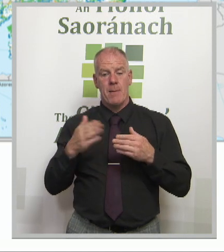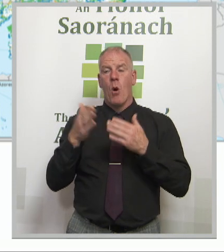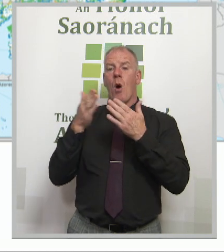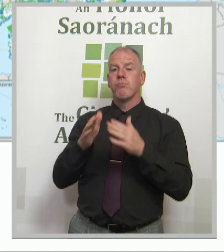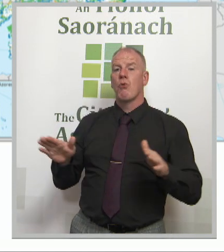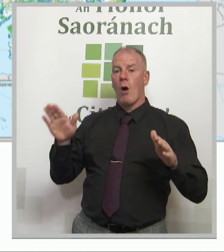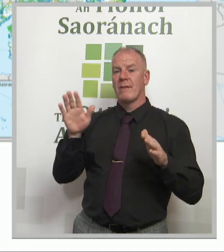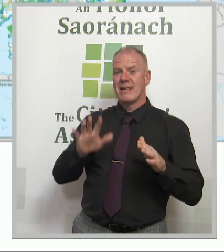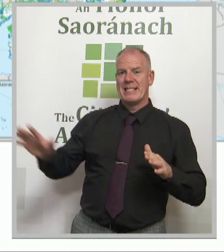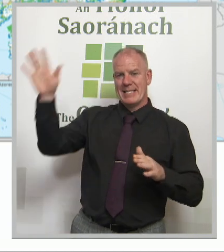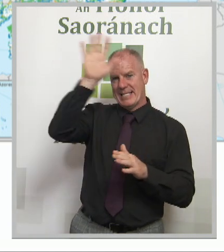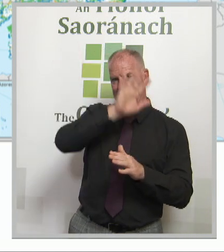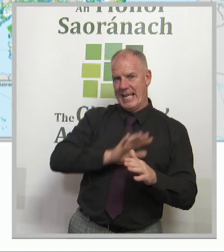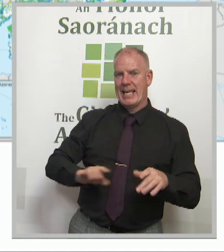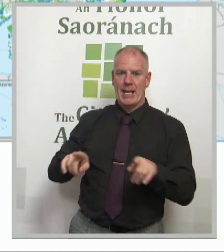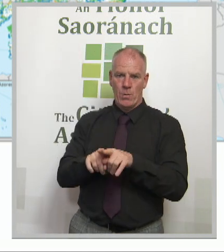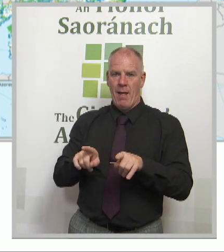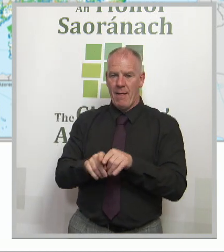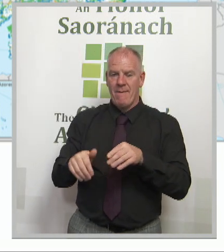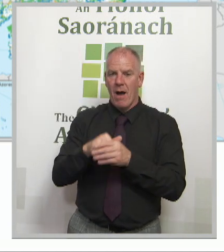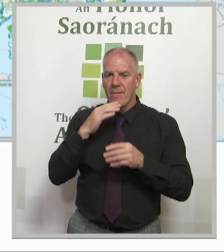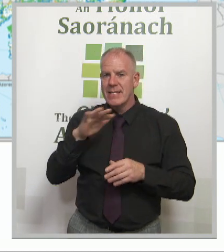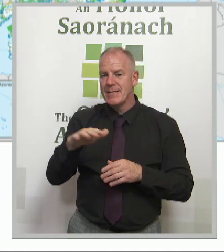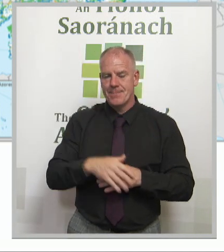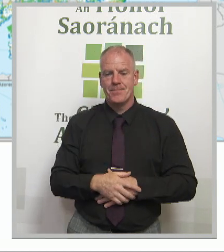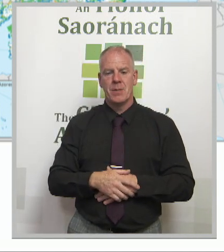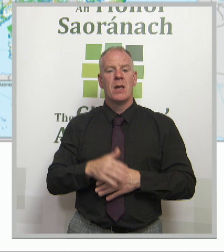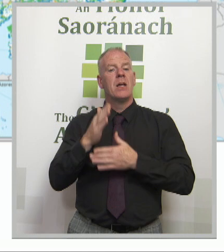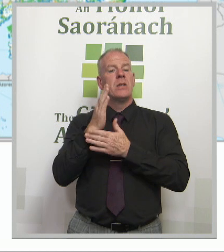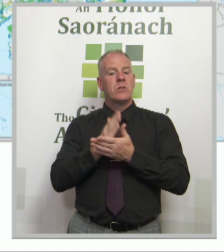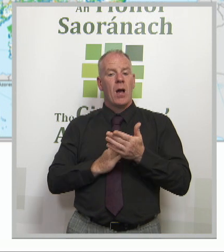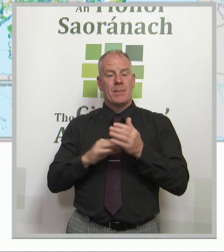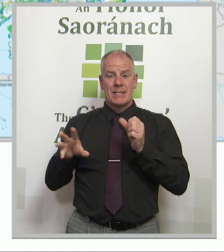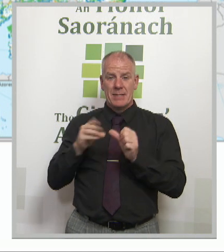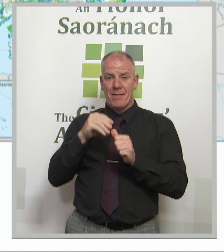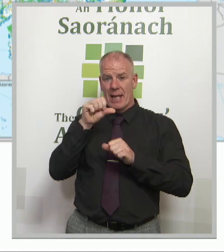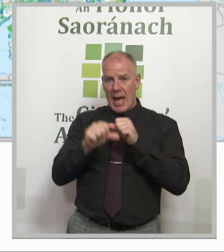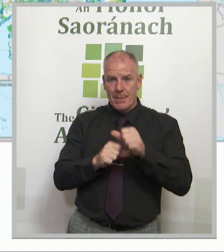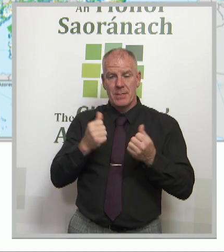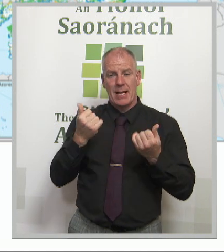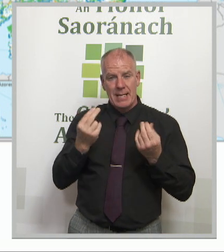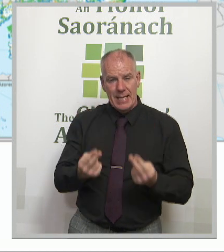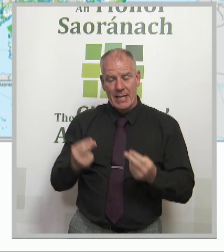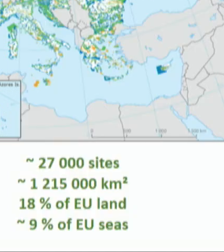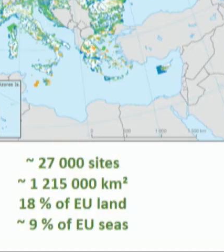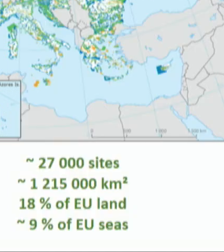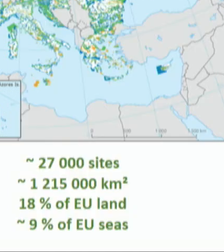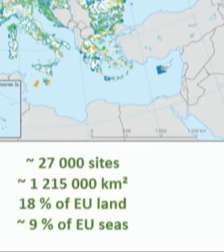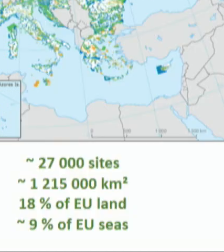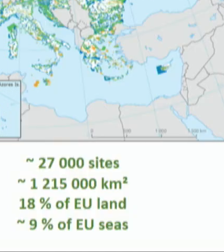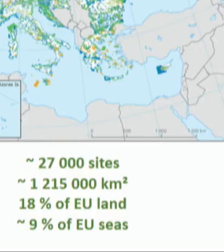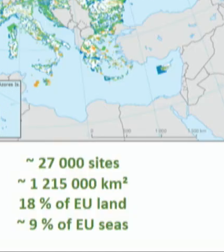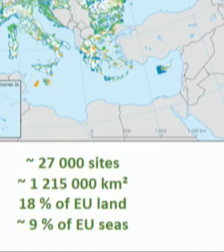and landscape as well. Some species need particular focus for action, so there are strict